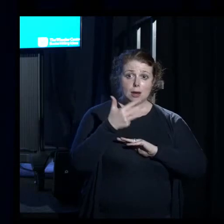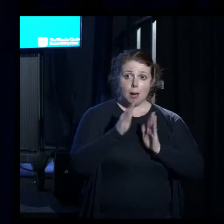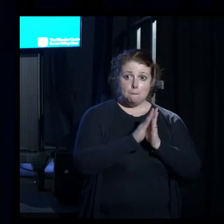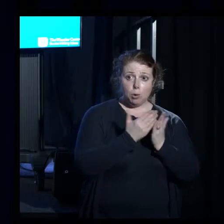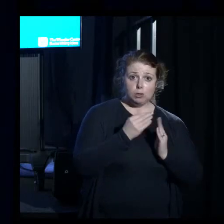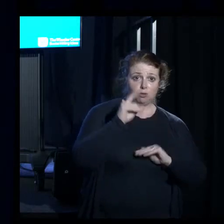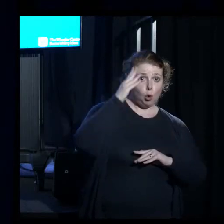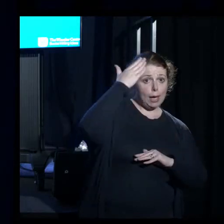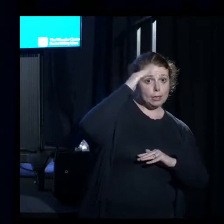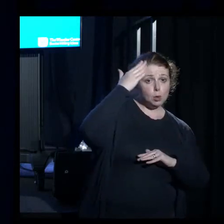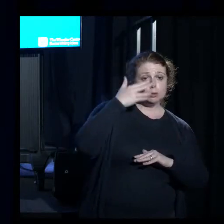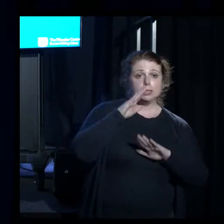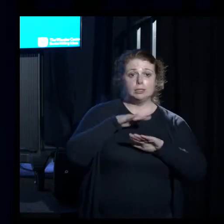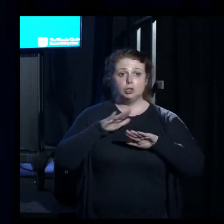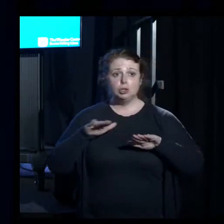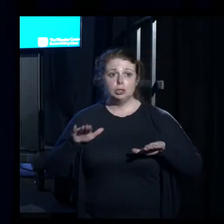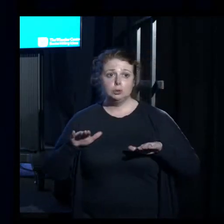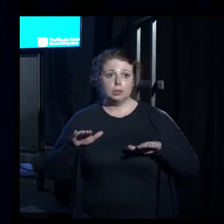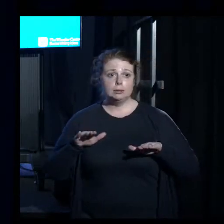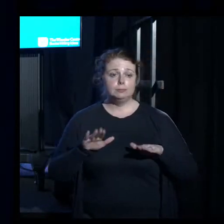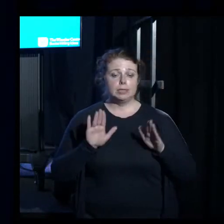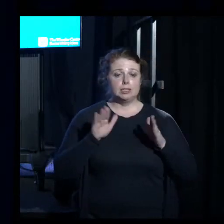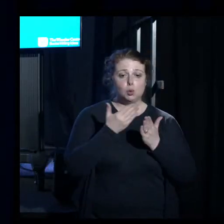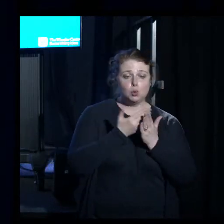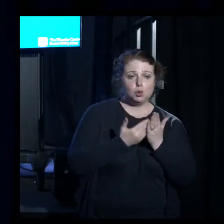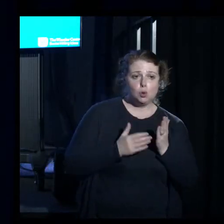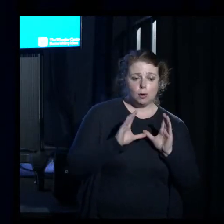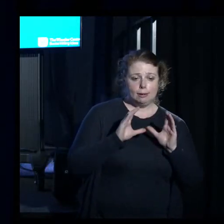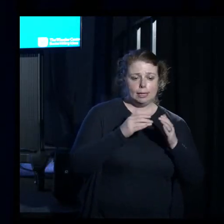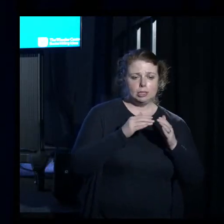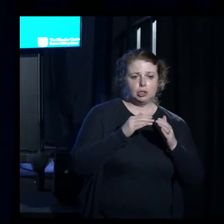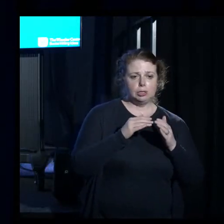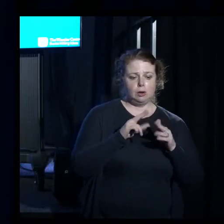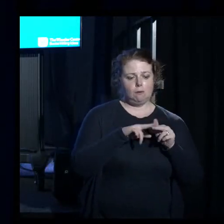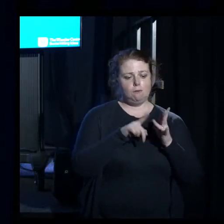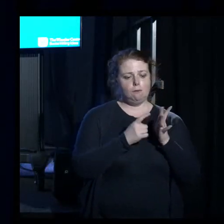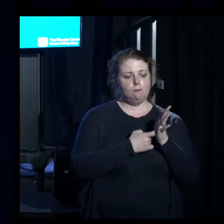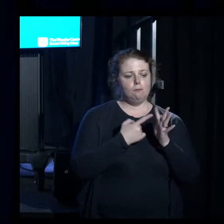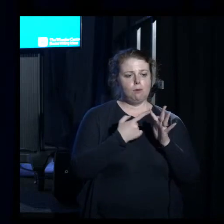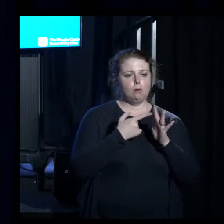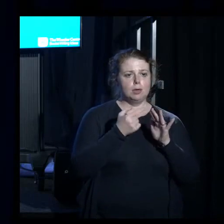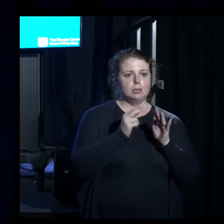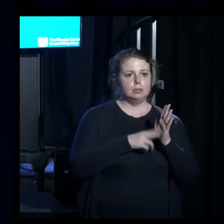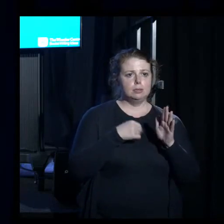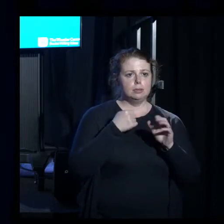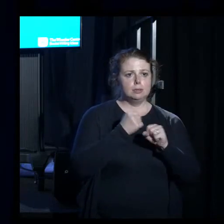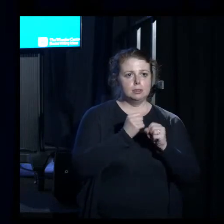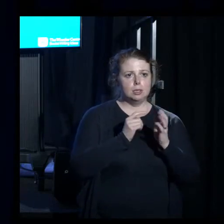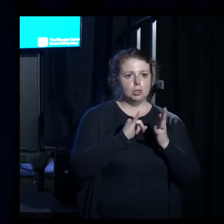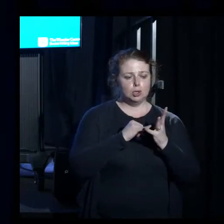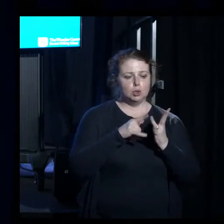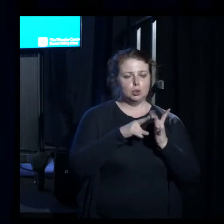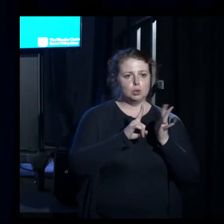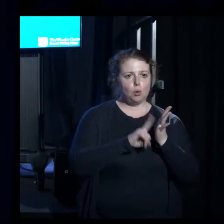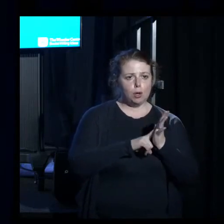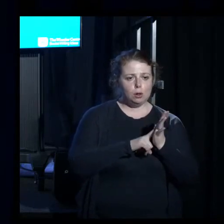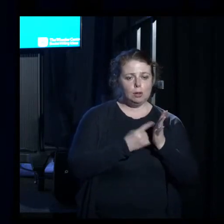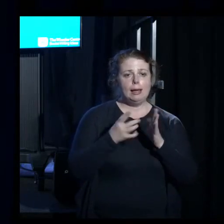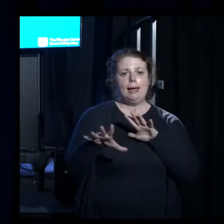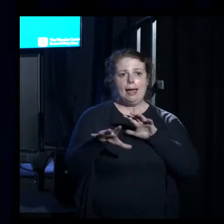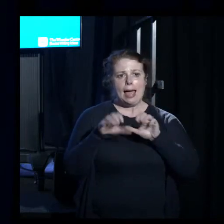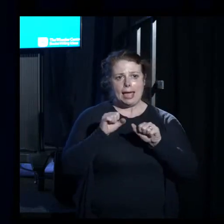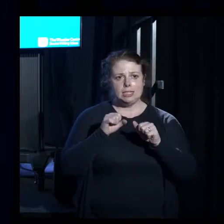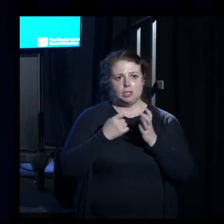including the critically acclaimed short fiction collection Foreign Soil, and the best-selling memoir The Hate Race, the Victorian Premier's award-winning